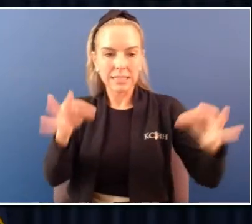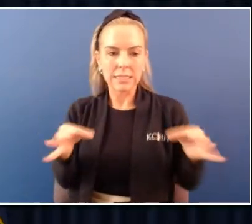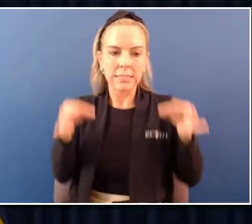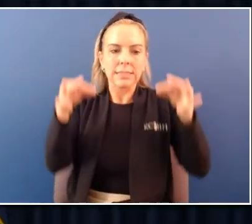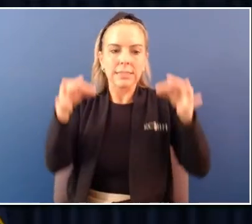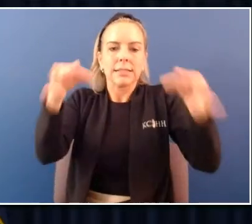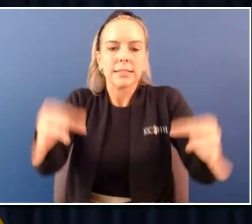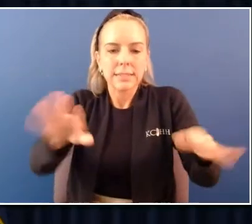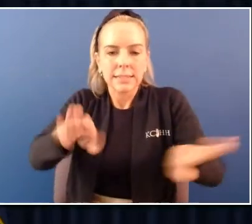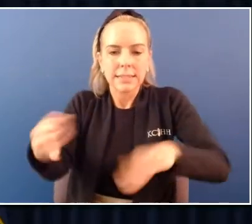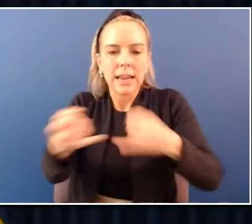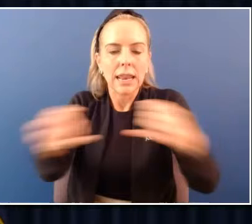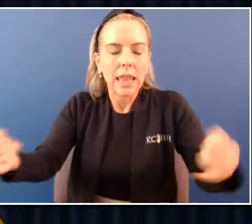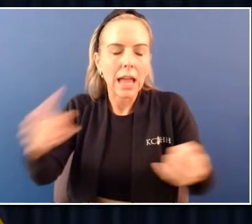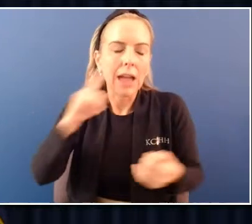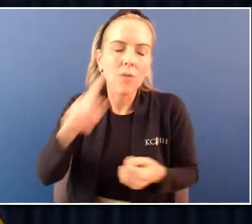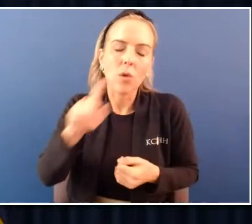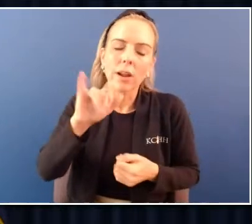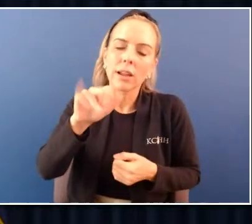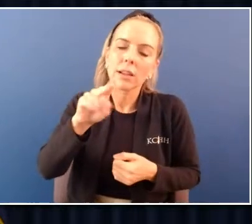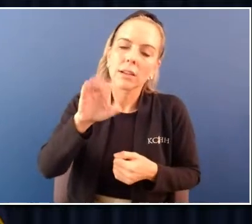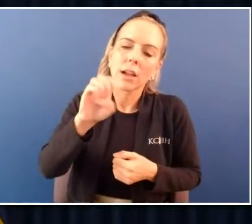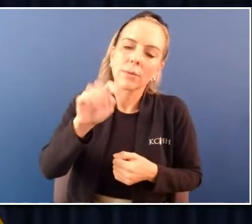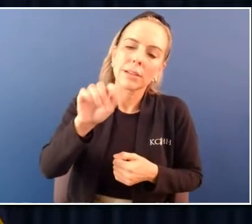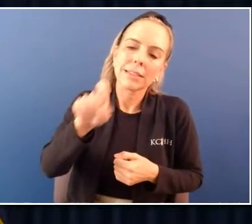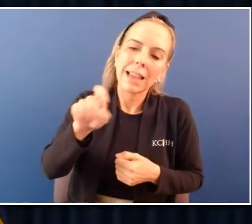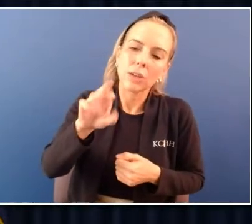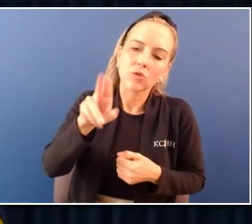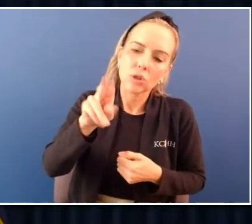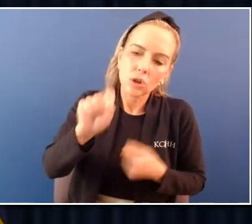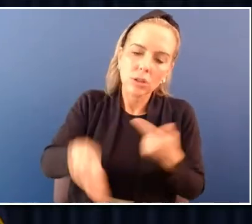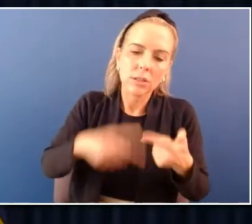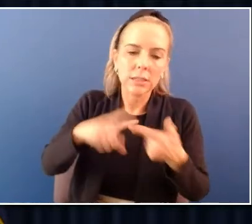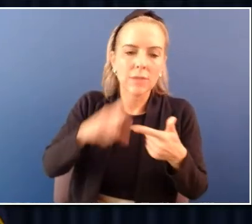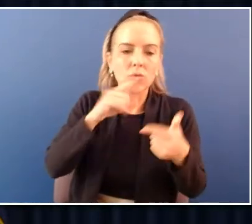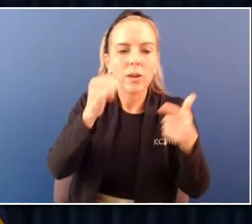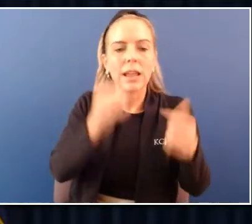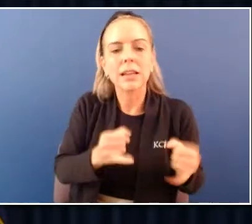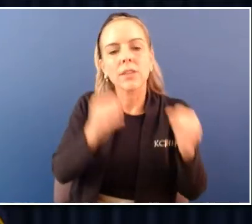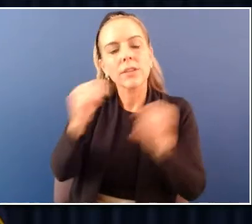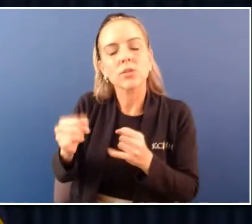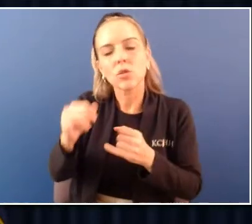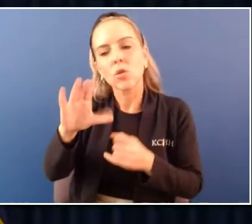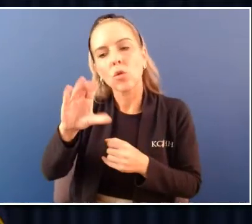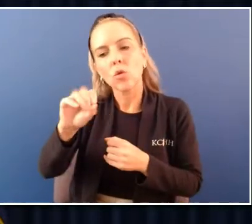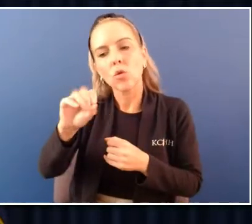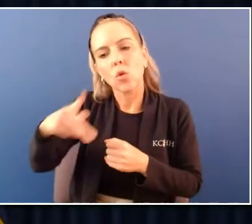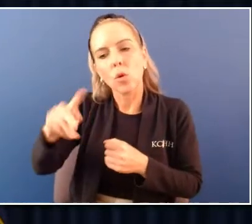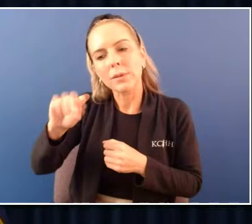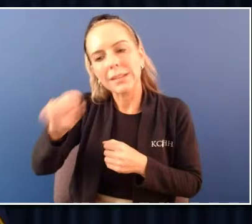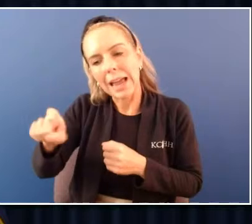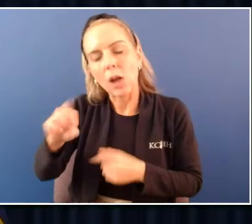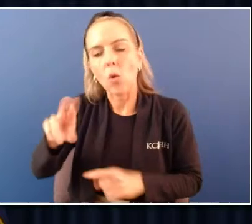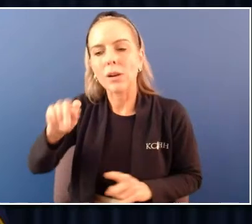tax returns and tax payments for individual income tax, corporate income tax withholding, and limited liability